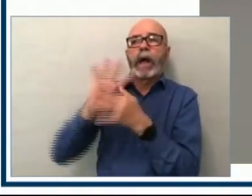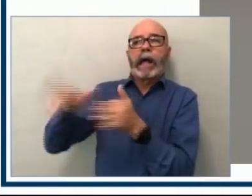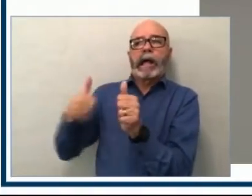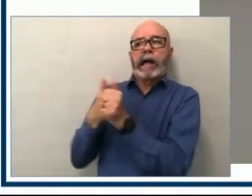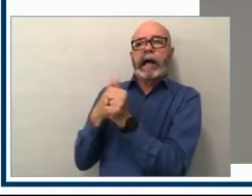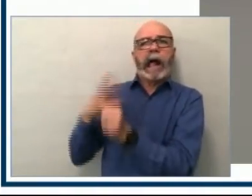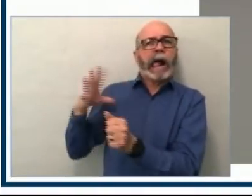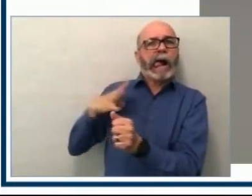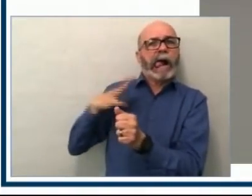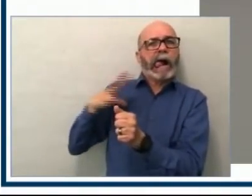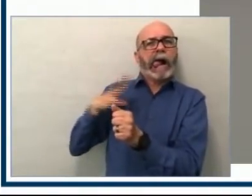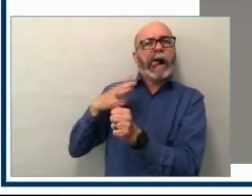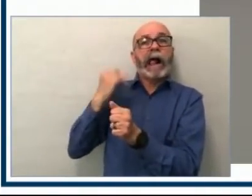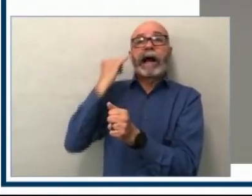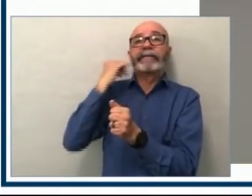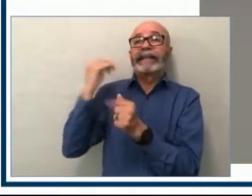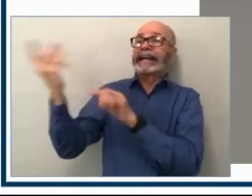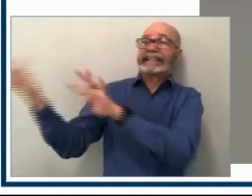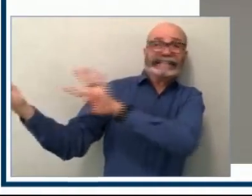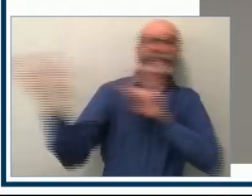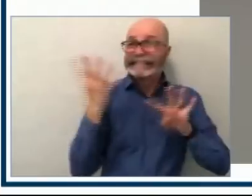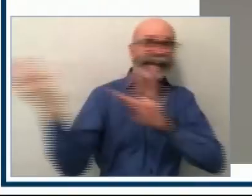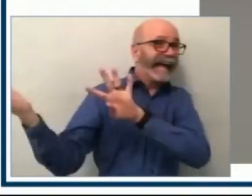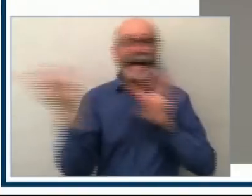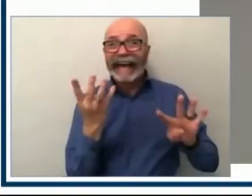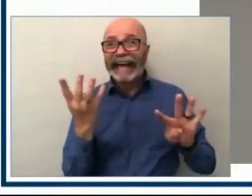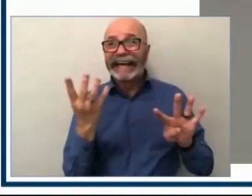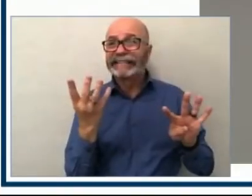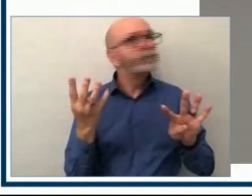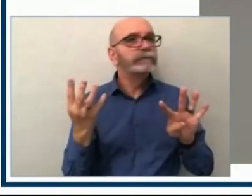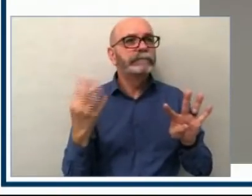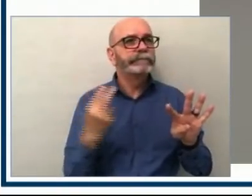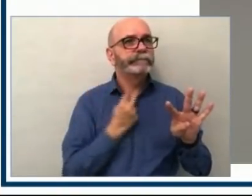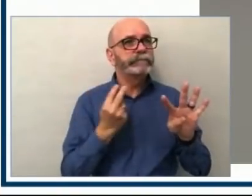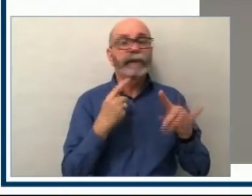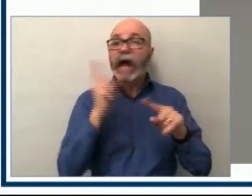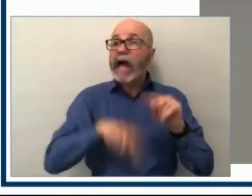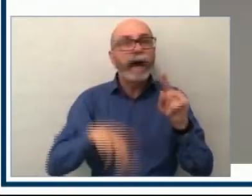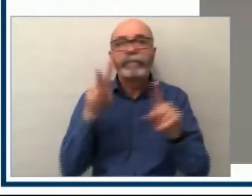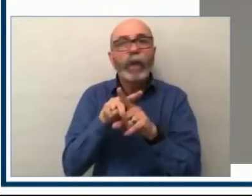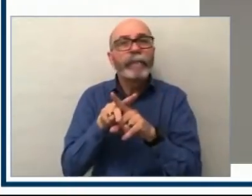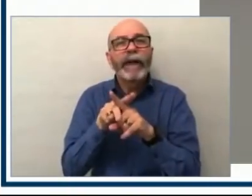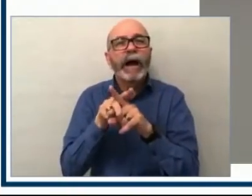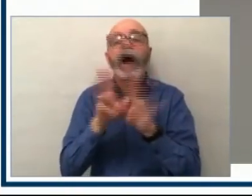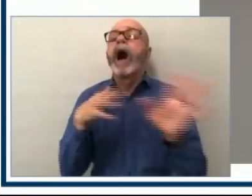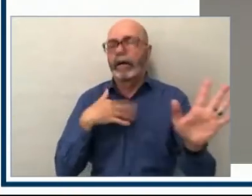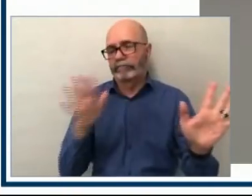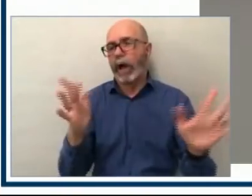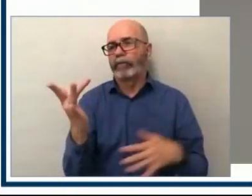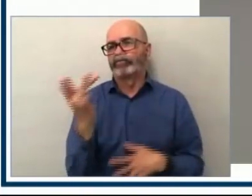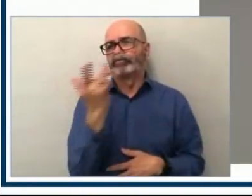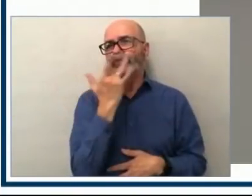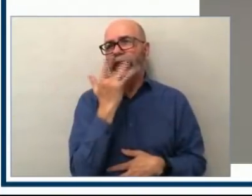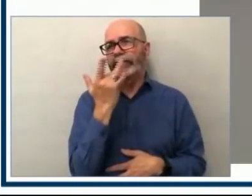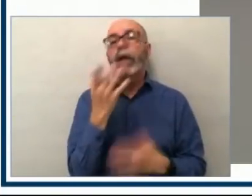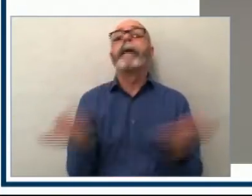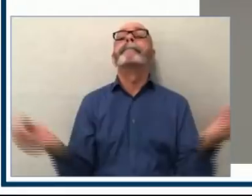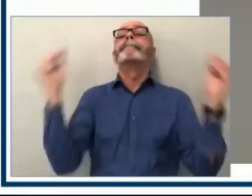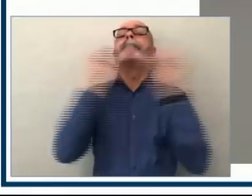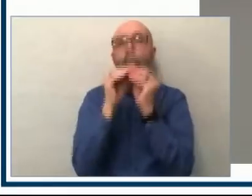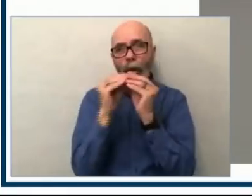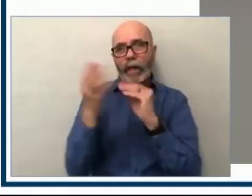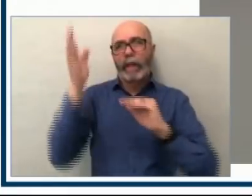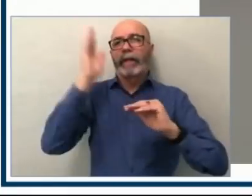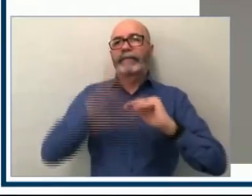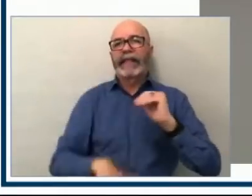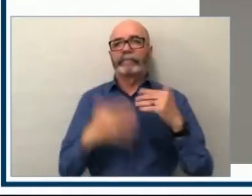they can't get their appointment, but it's far better to have a bit of that disappointment knowing that they will be able to get their vaccine over time